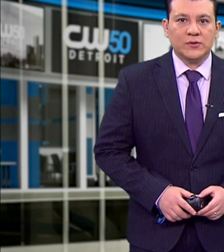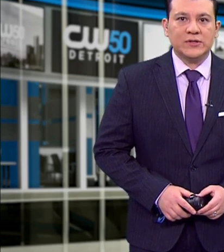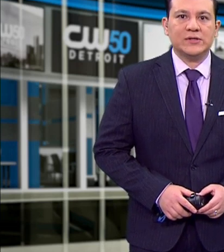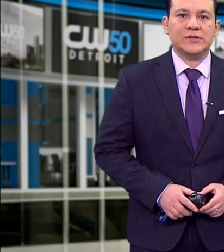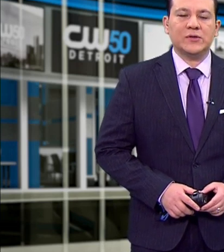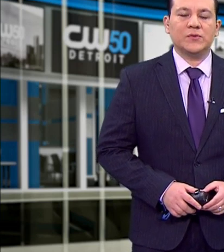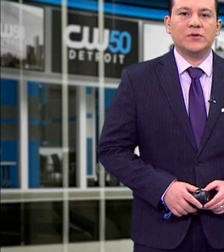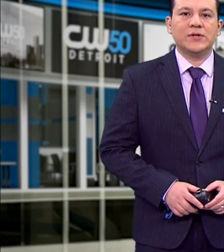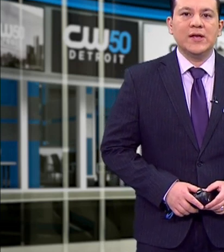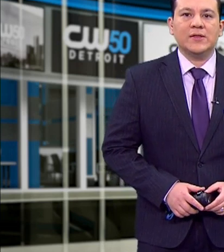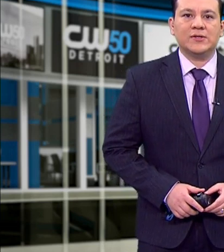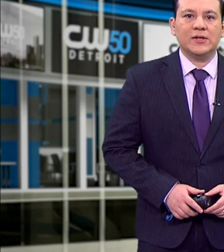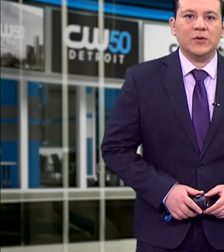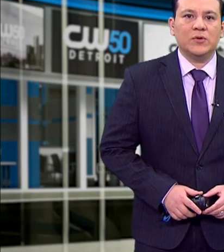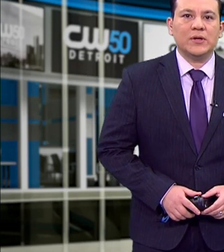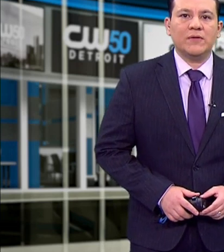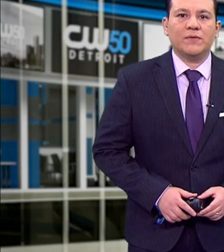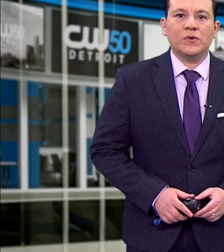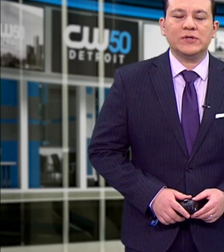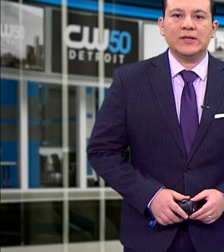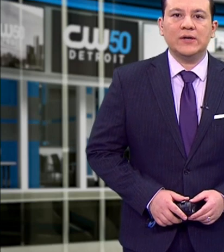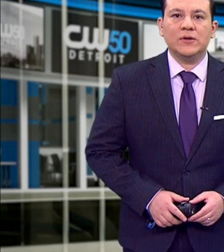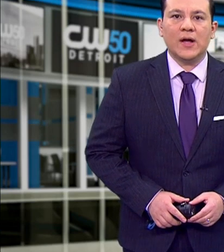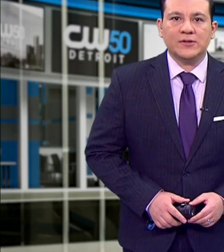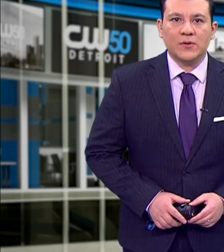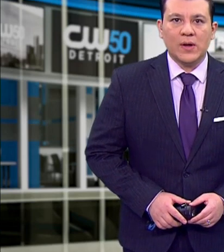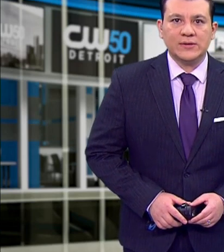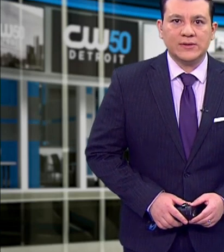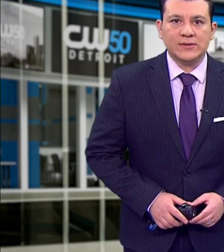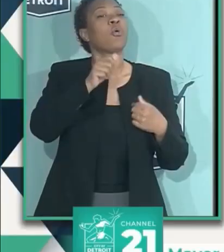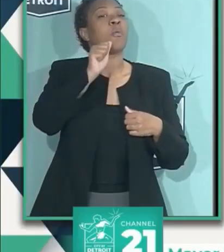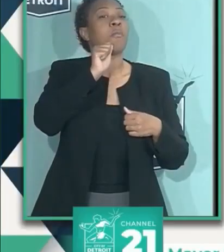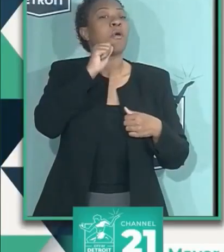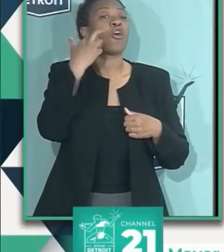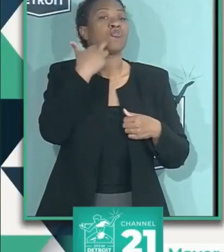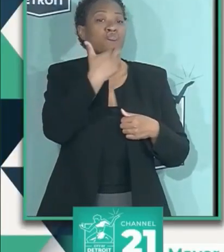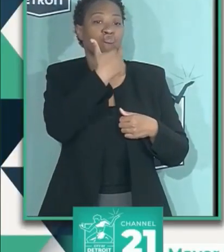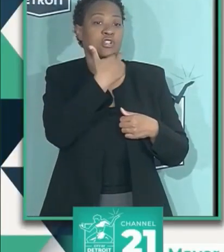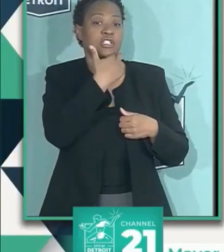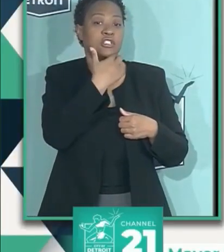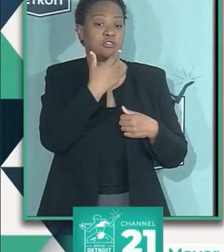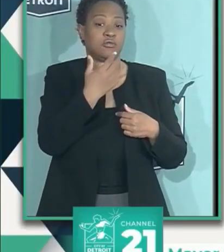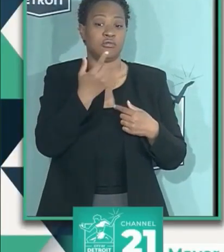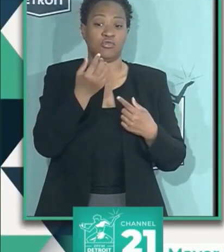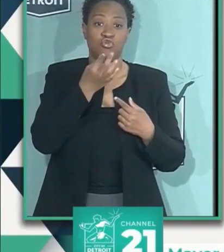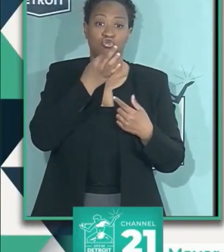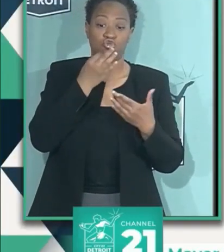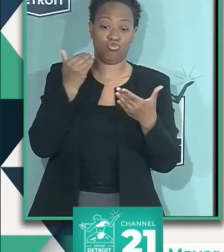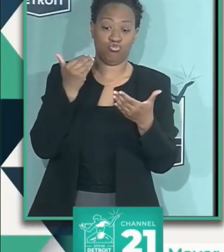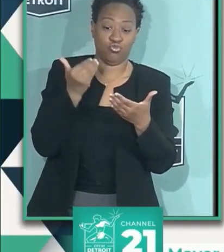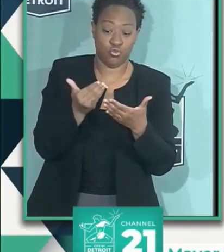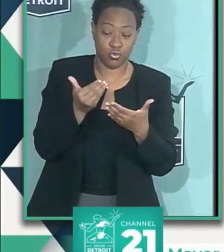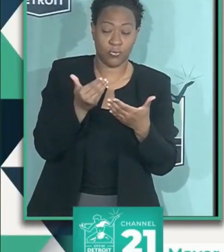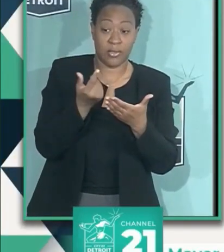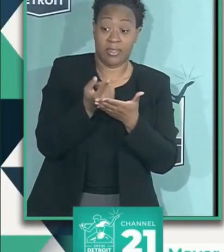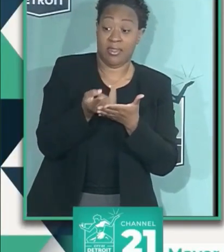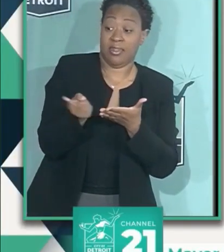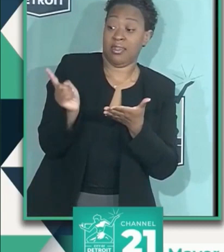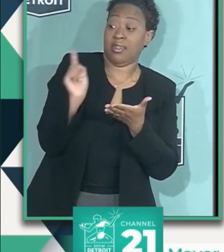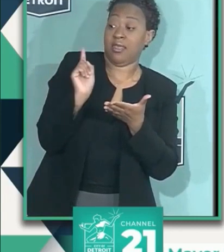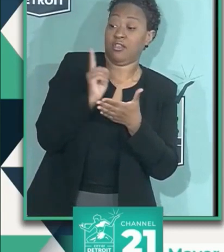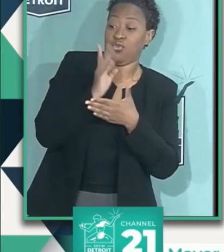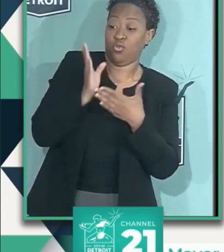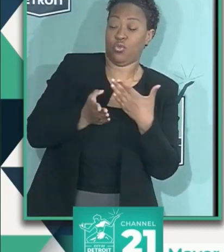follow social distancing rules, the city will enforce legal consequences. We saw a few instances last weekend